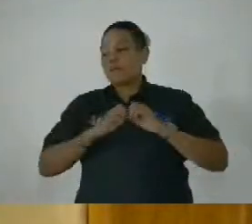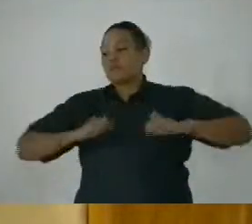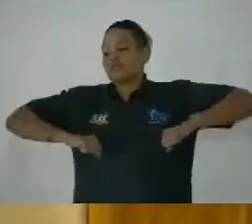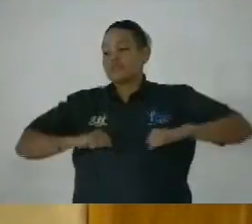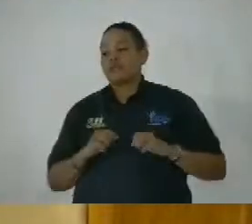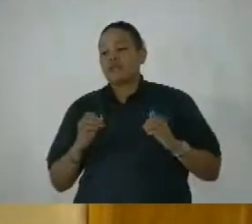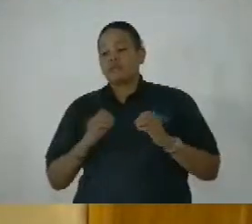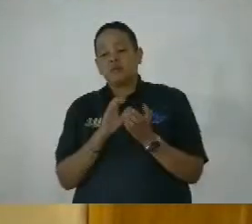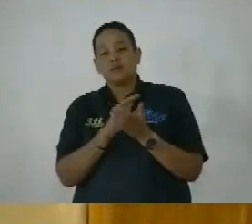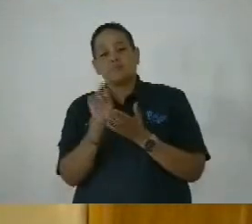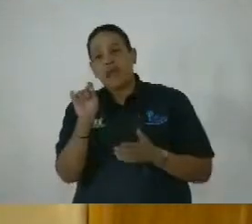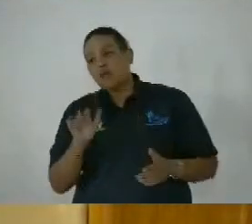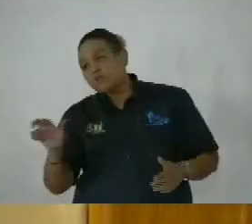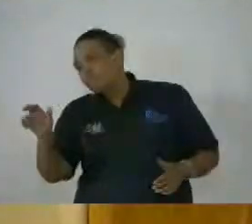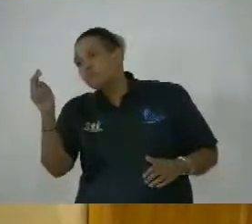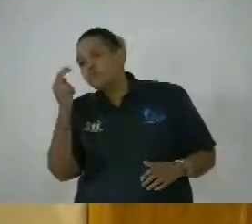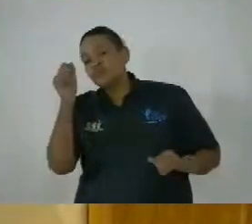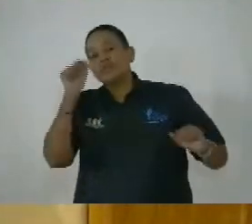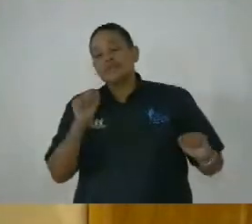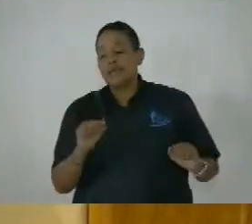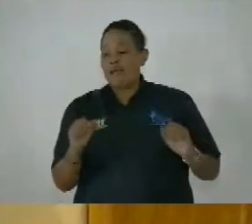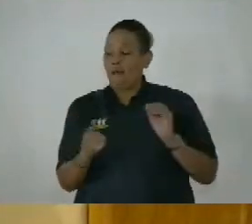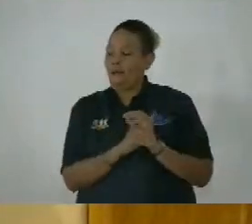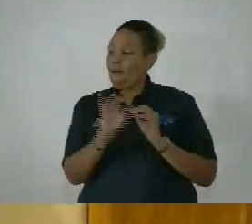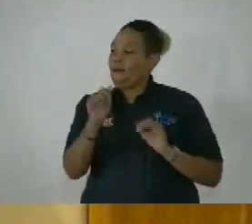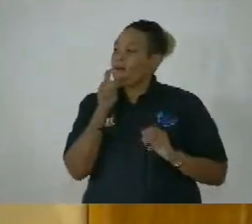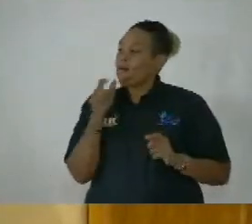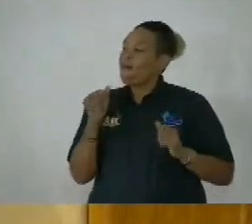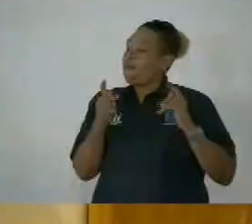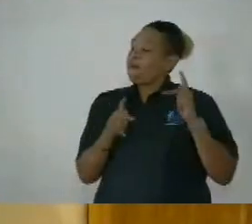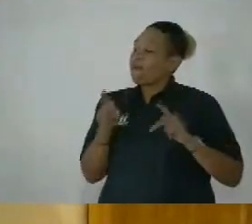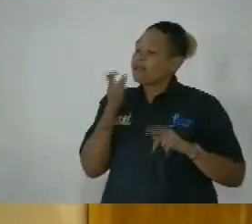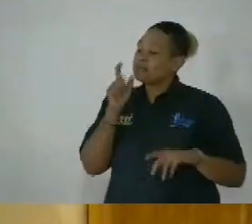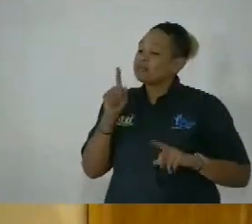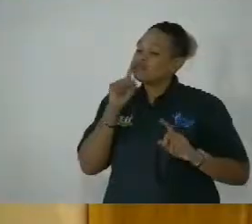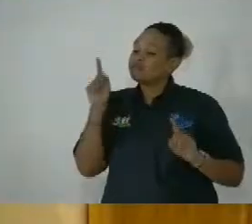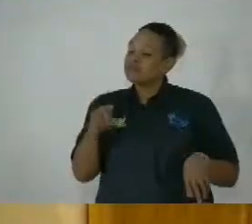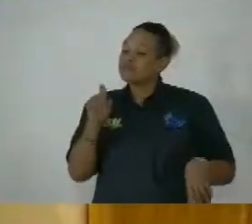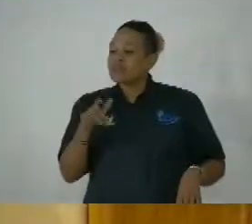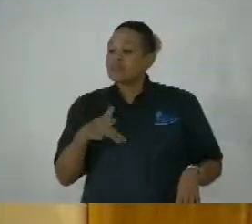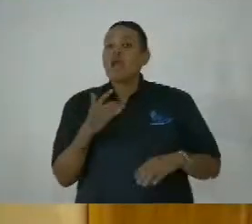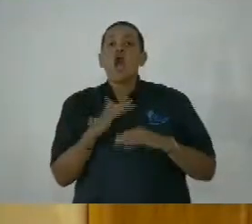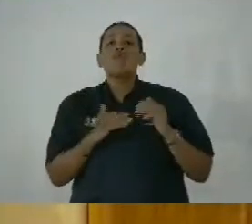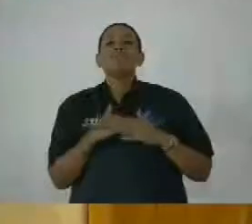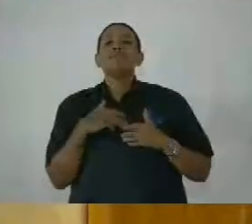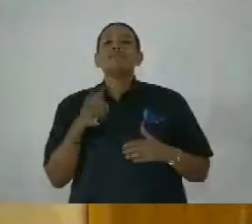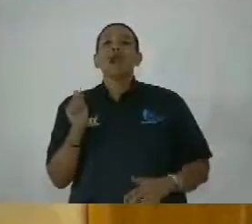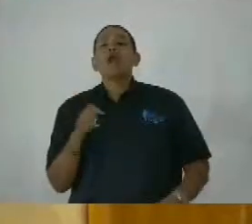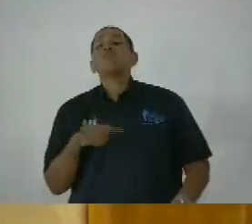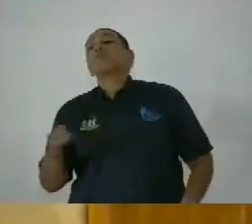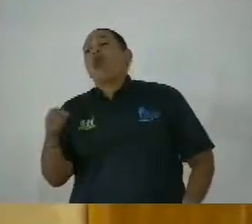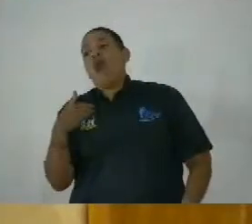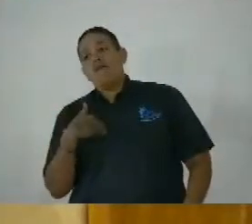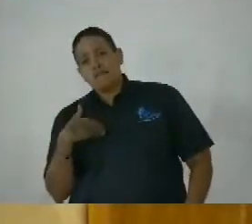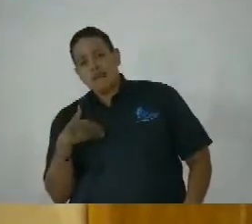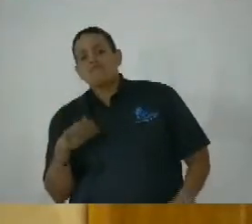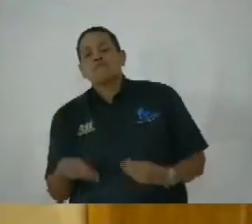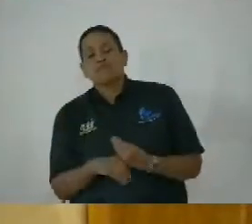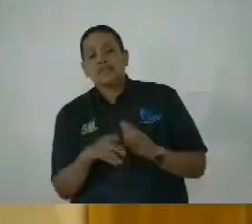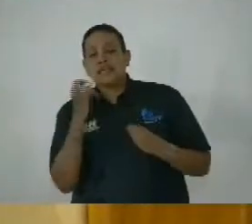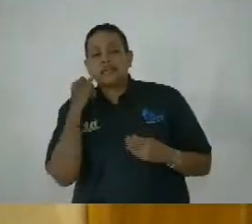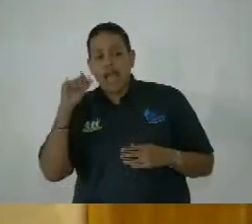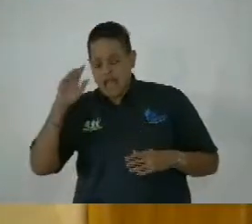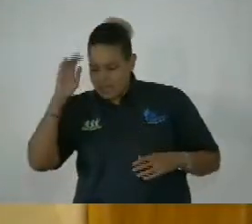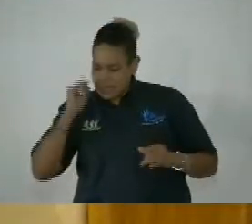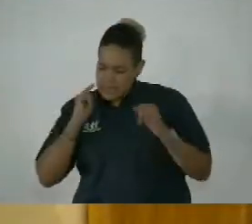has sanitary facility, that the individual going to report a case can feel comfortable, and if they have to be